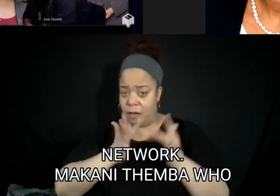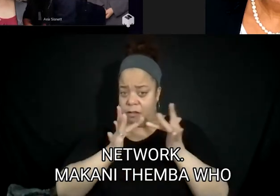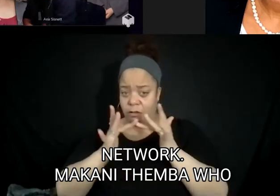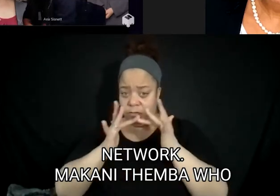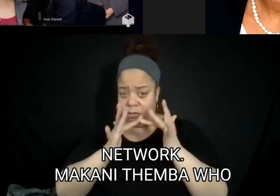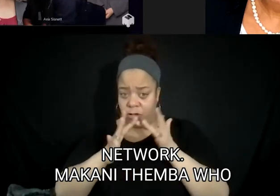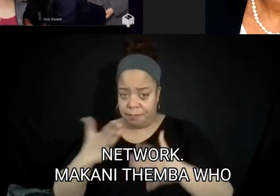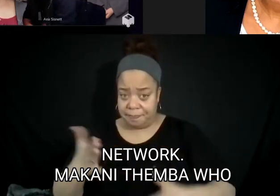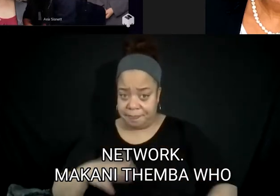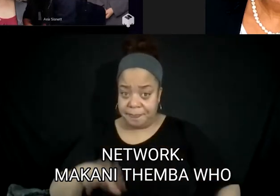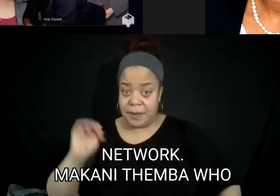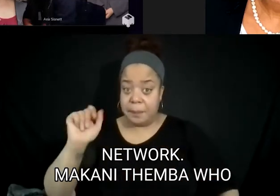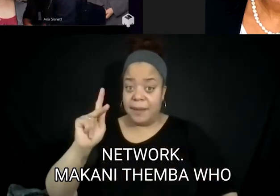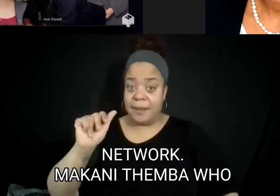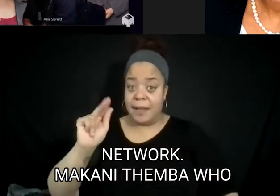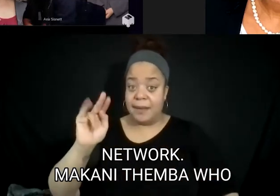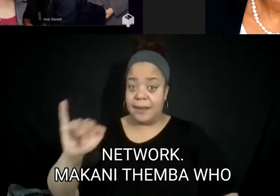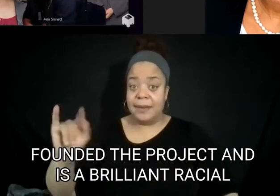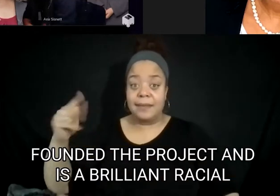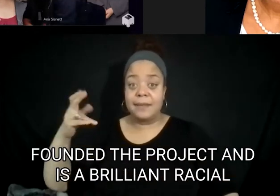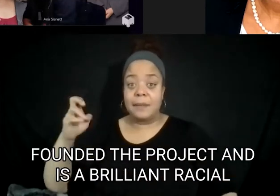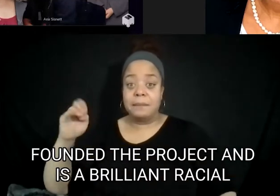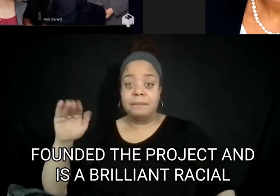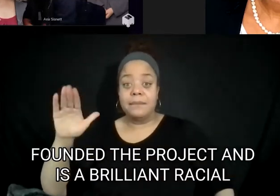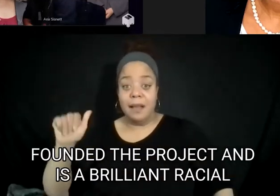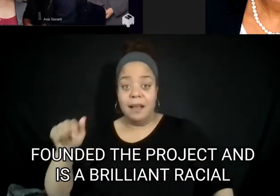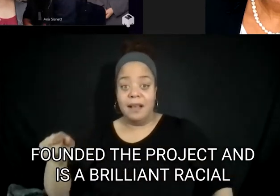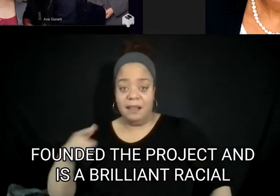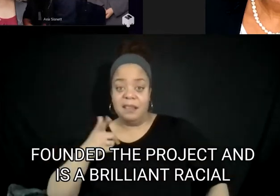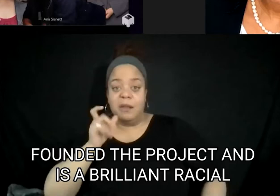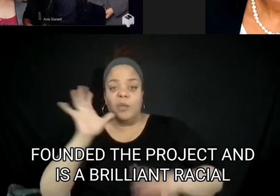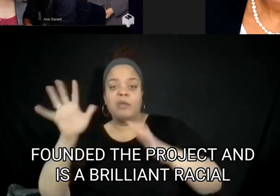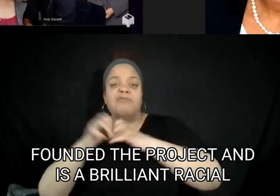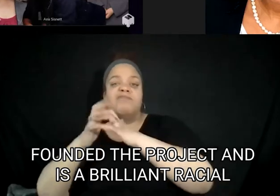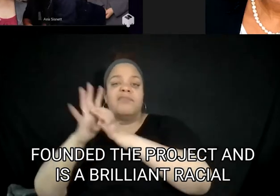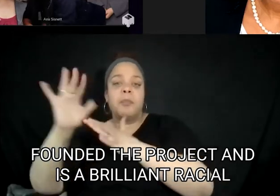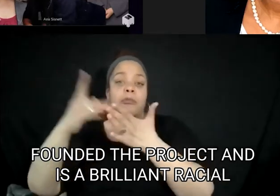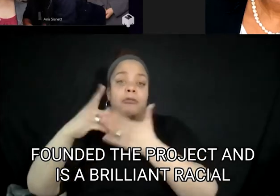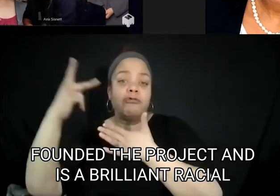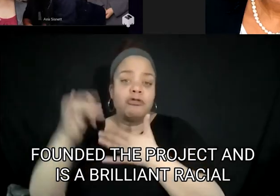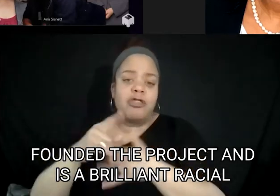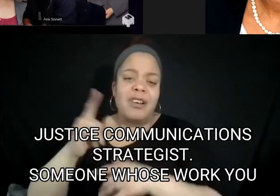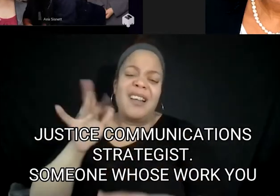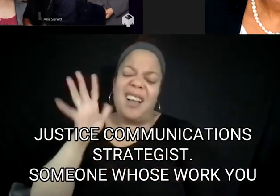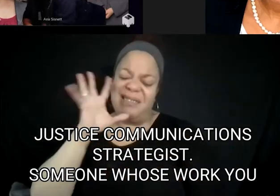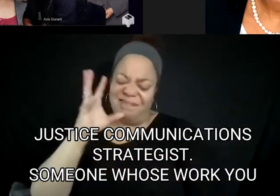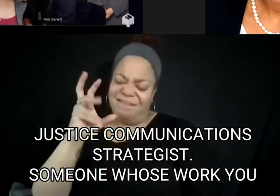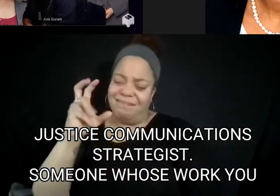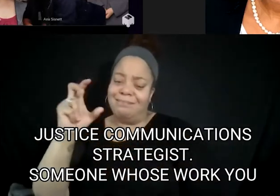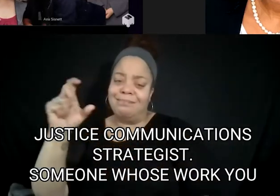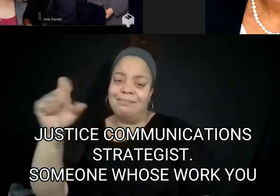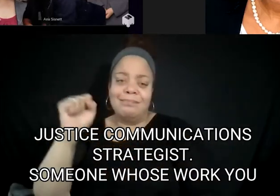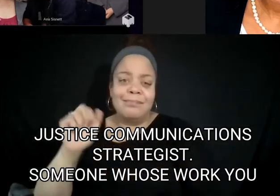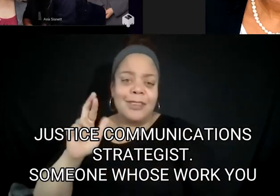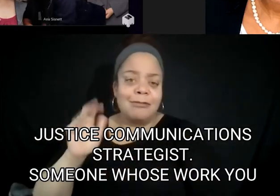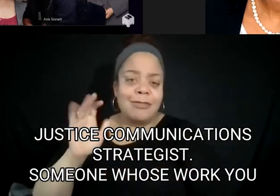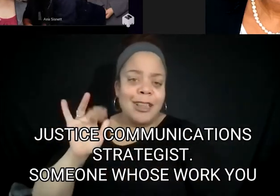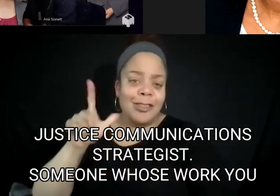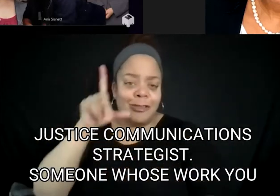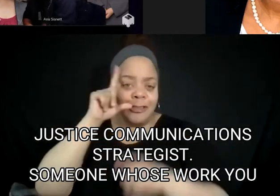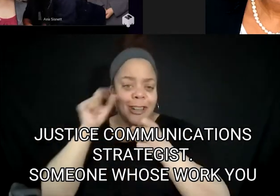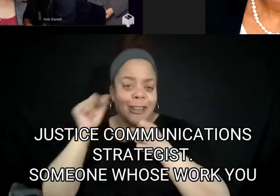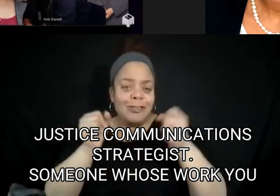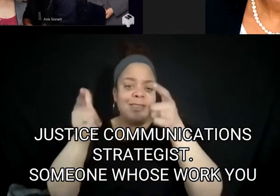strategist. It's someone whose work you all should follow if you don't yet. Anna Cisnet, who was the director of